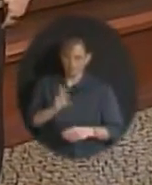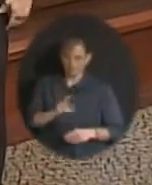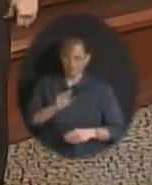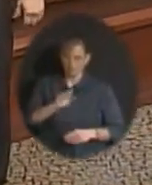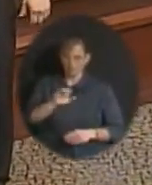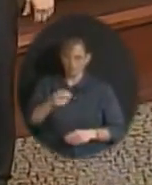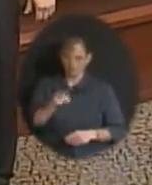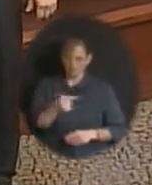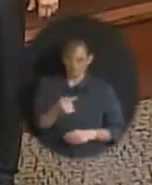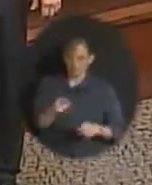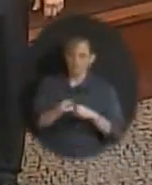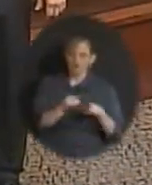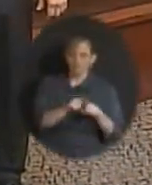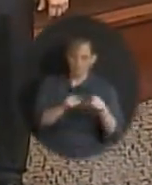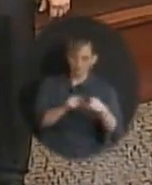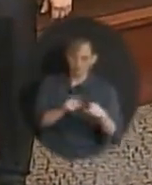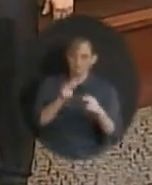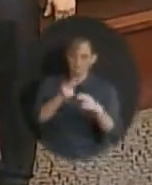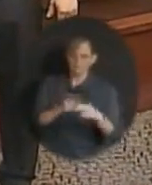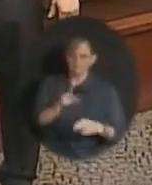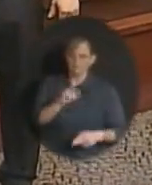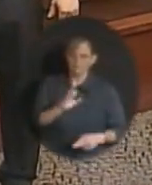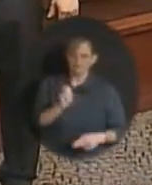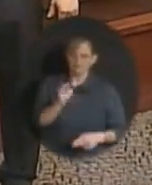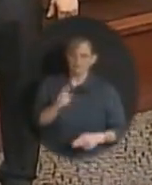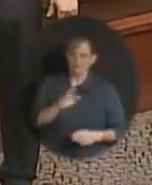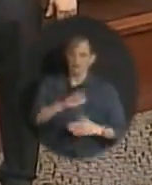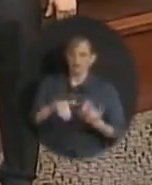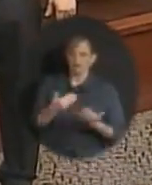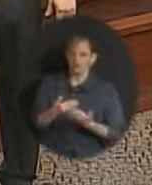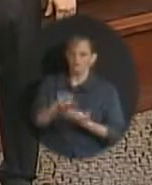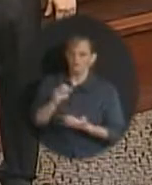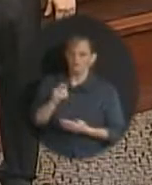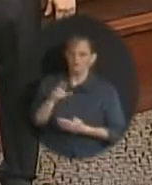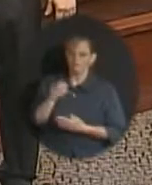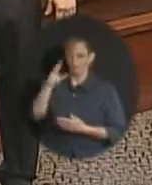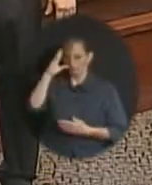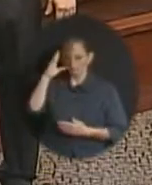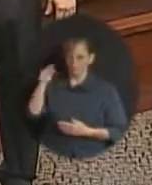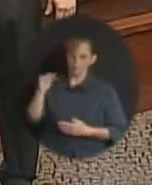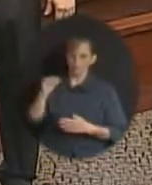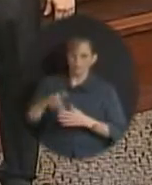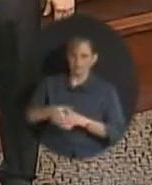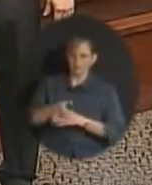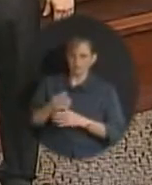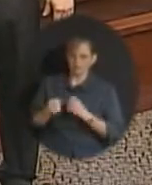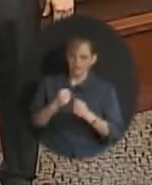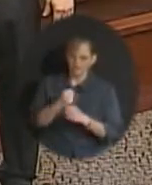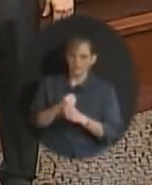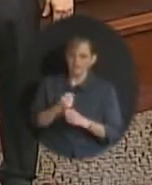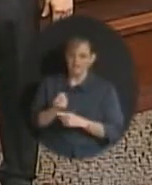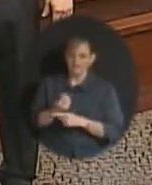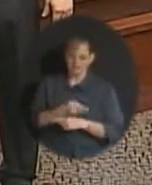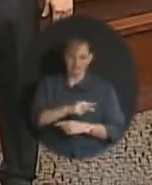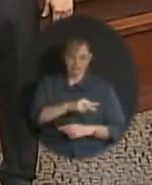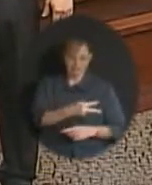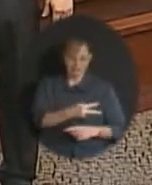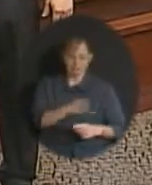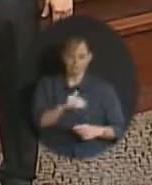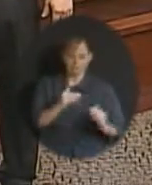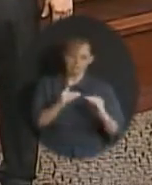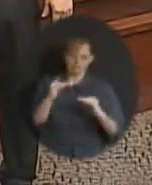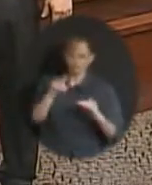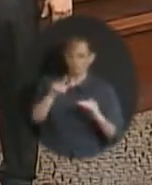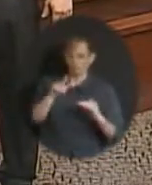named the Kansas City Stars All-Metro Boys Bowler of the Year. Wow. He defeated the second place bowler by 21 pins. Congratulations,